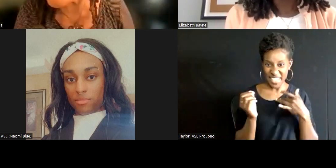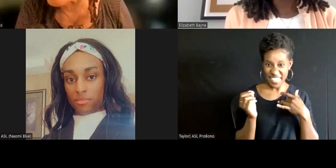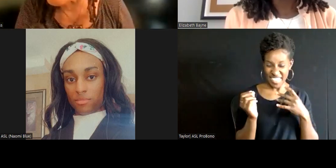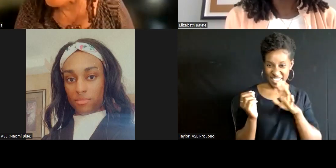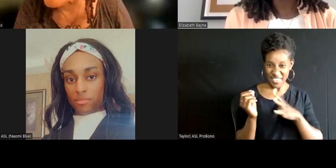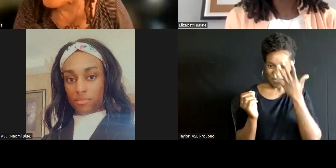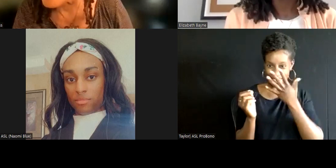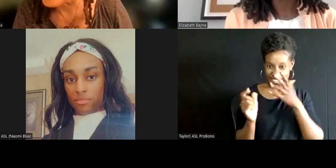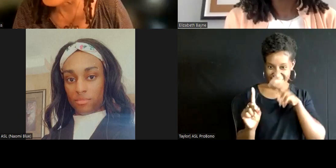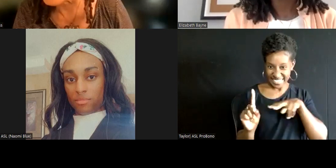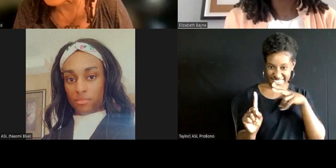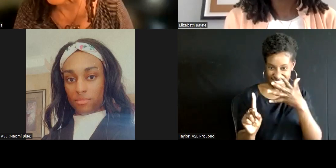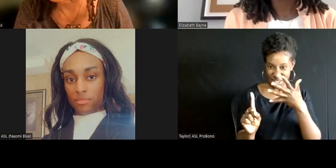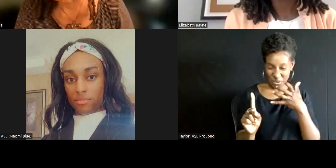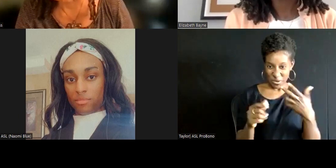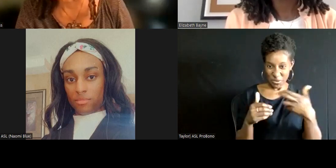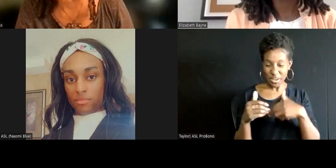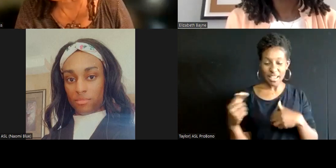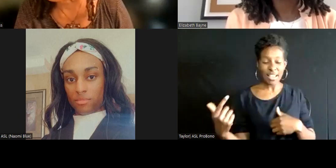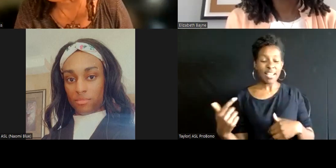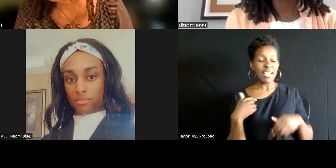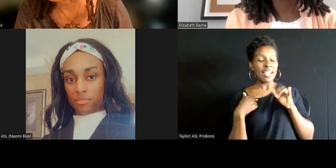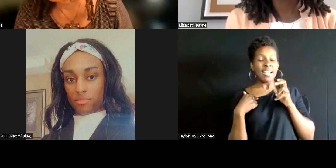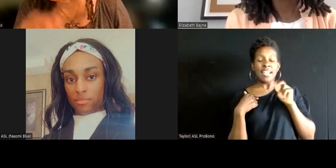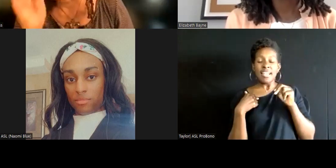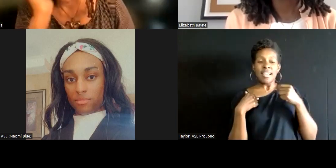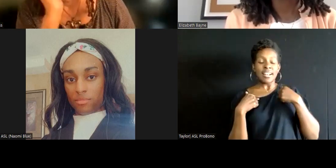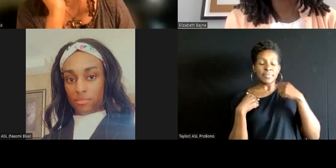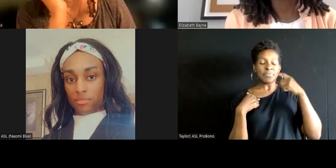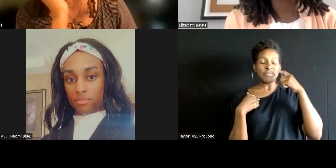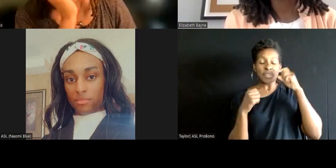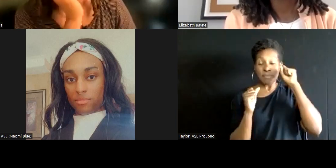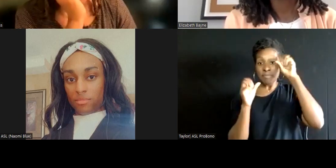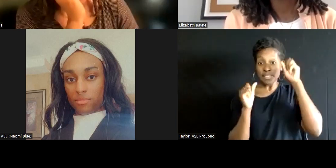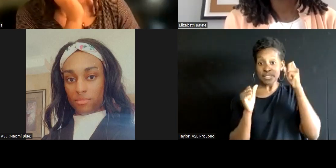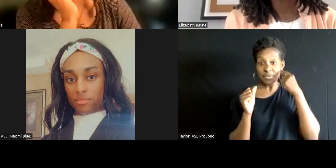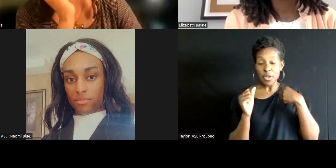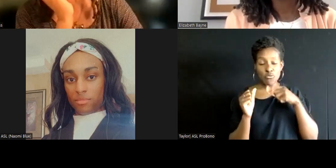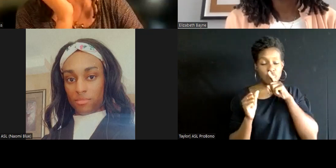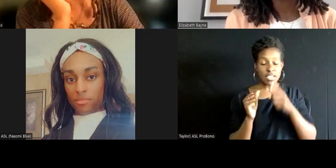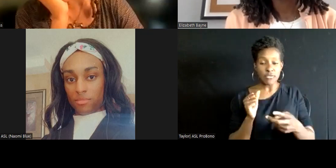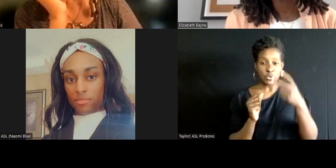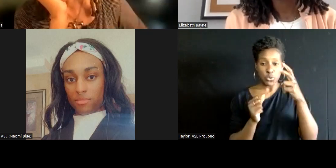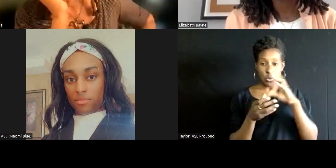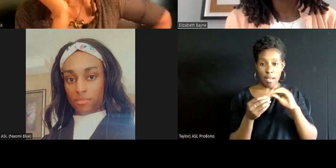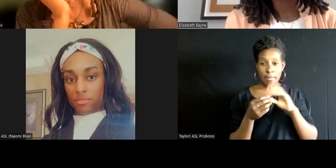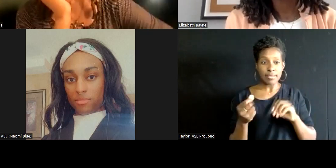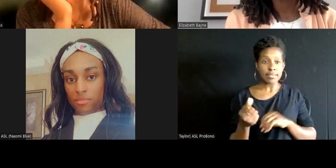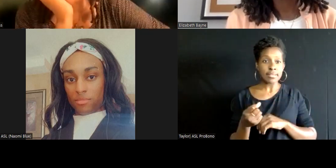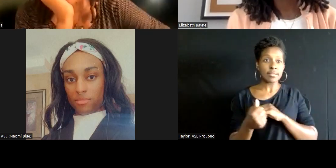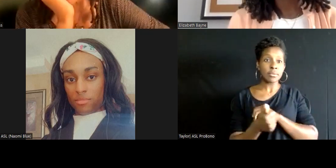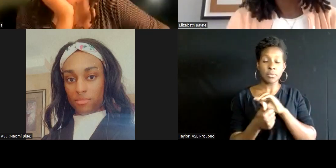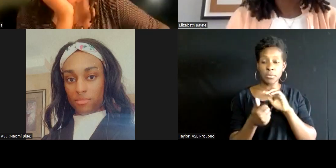Well, it is so amazing to me, my two comments, right? One